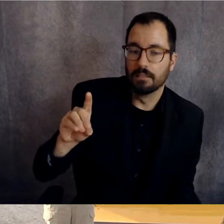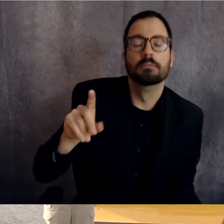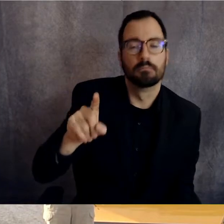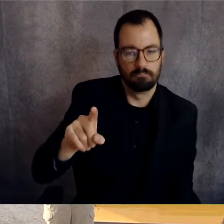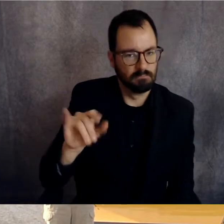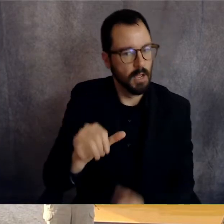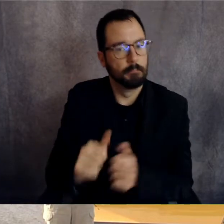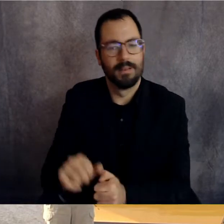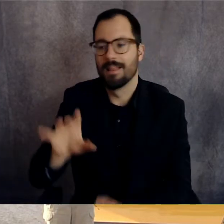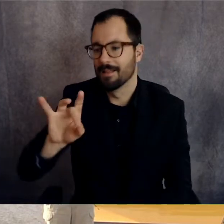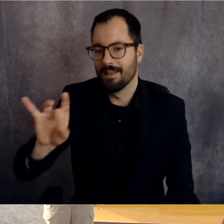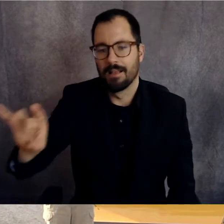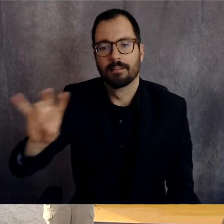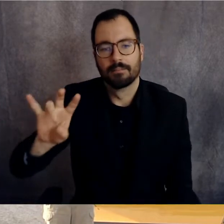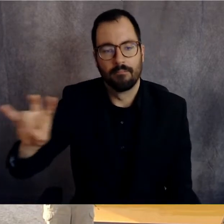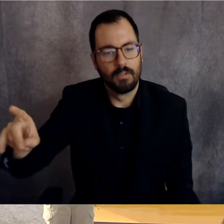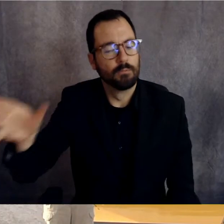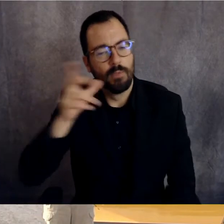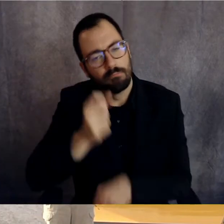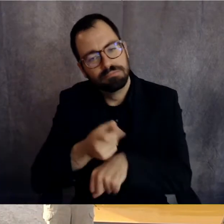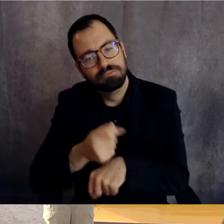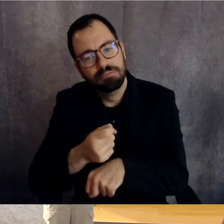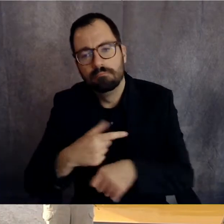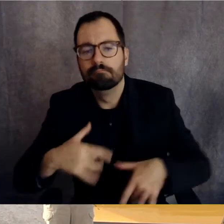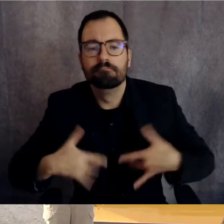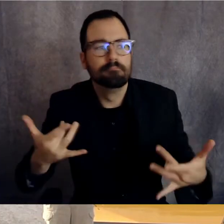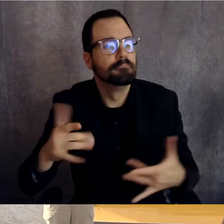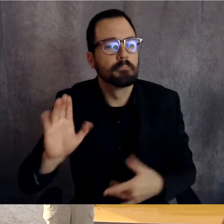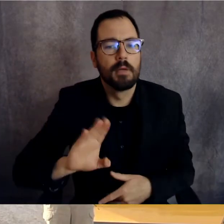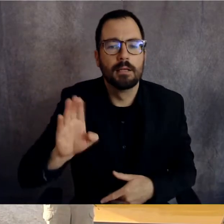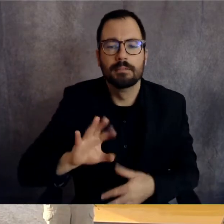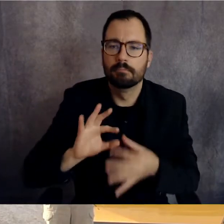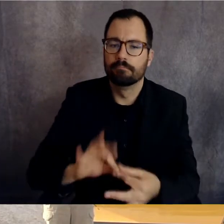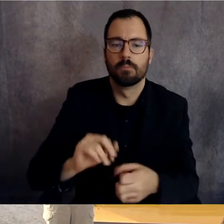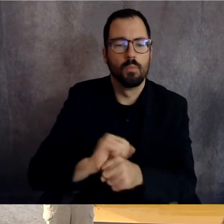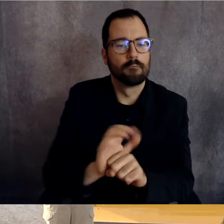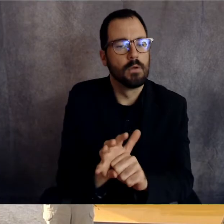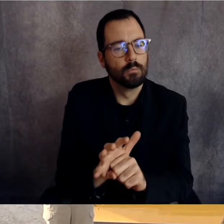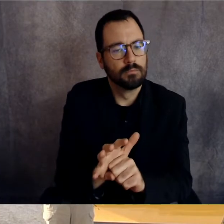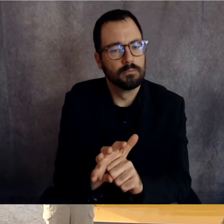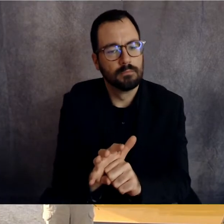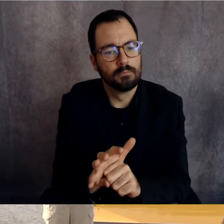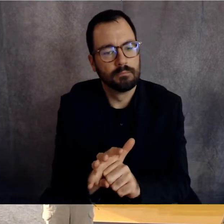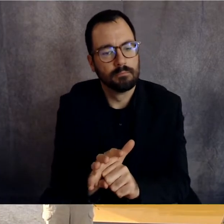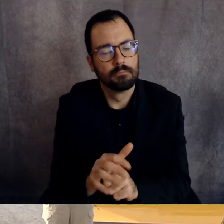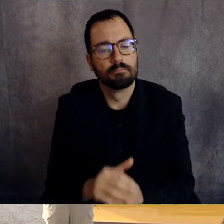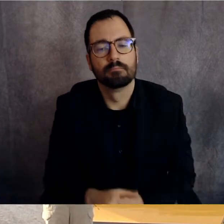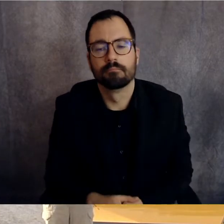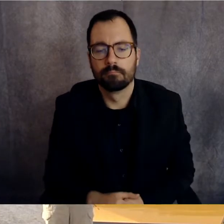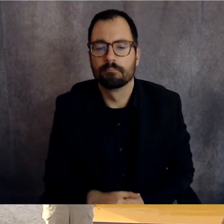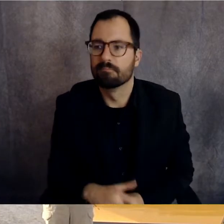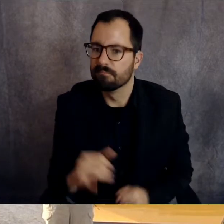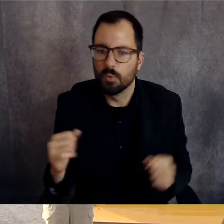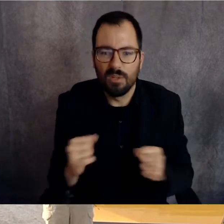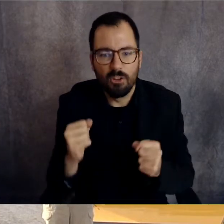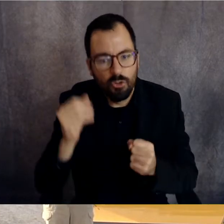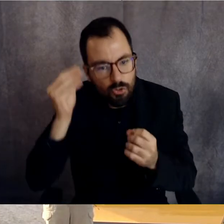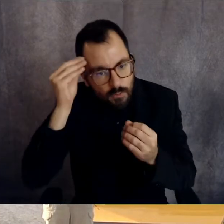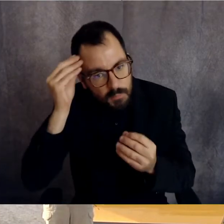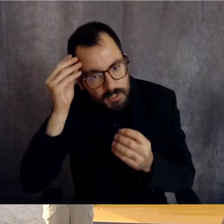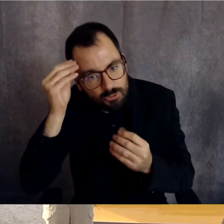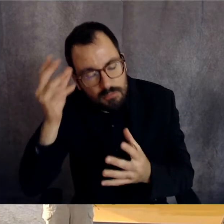information almost on a daily basis about what's happening in the City of Boston when it comes to COVID and also on winter